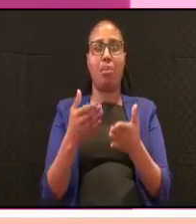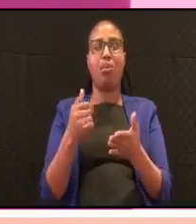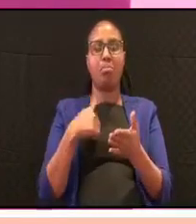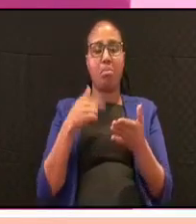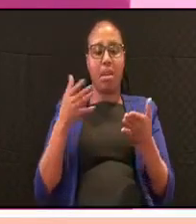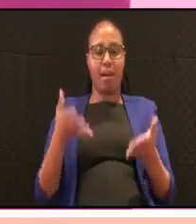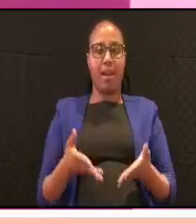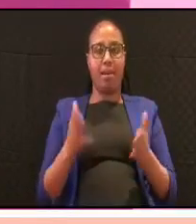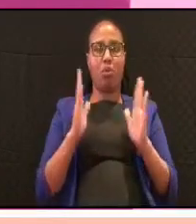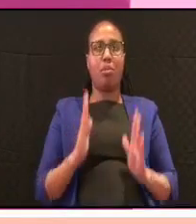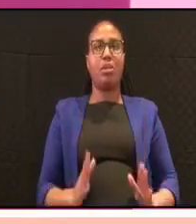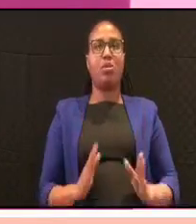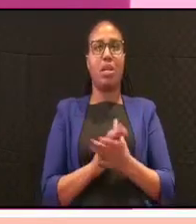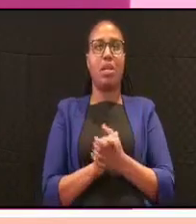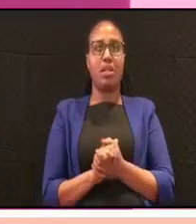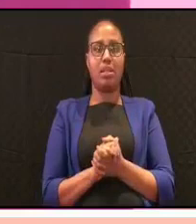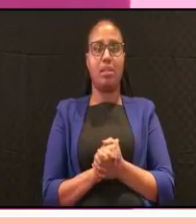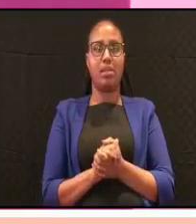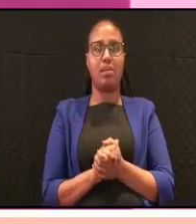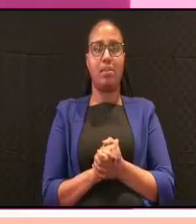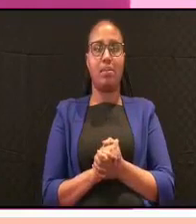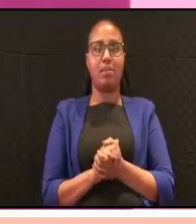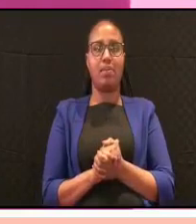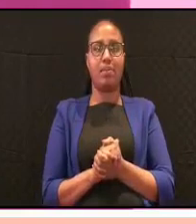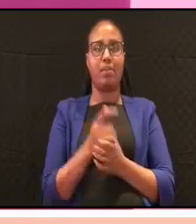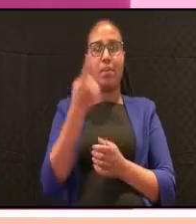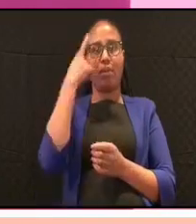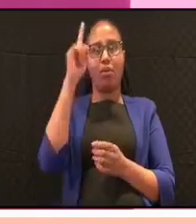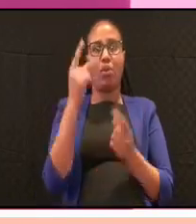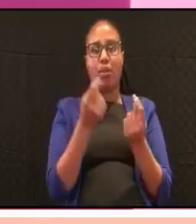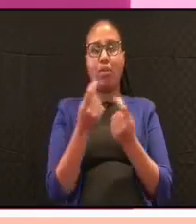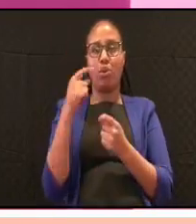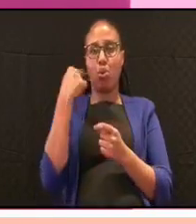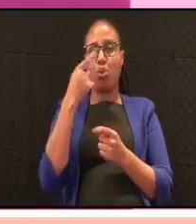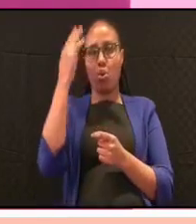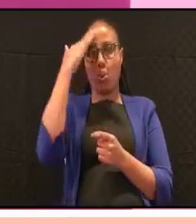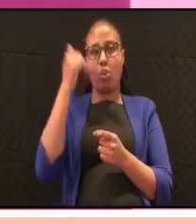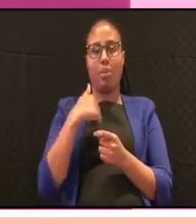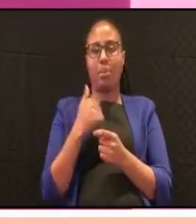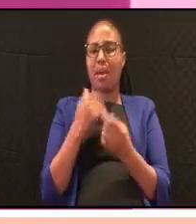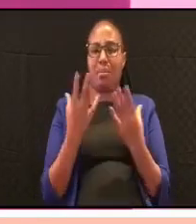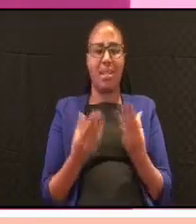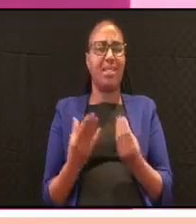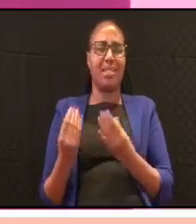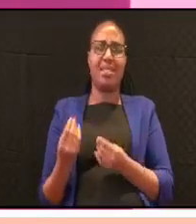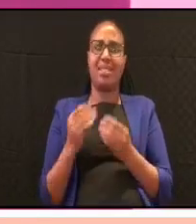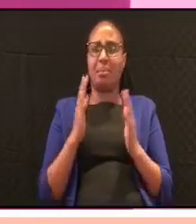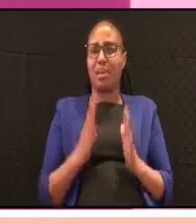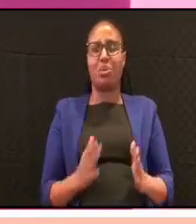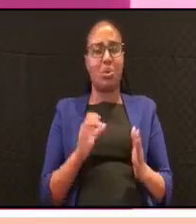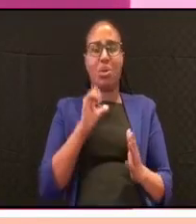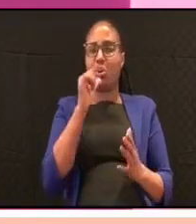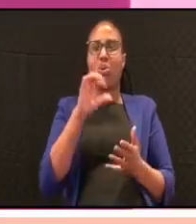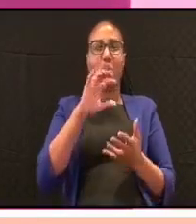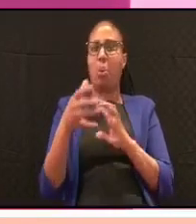I'll be available personally. And for the few who know me, I'm an easy guy.